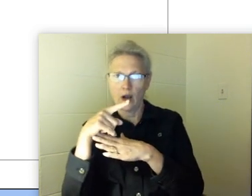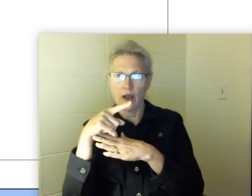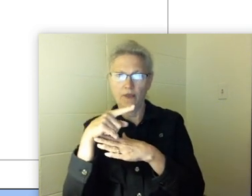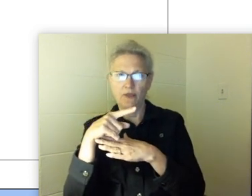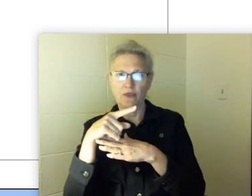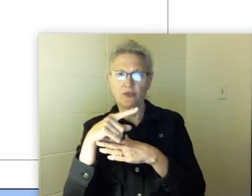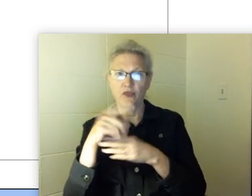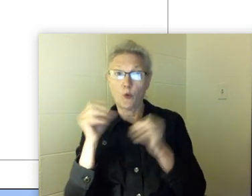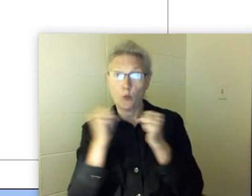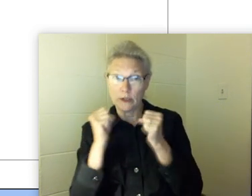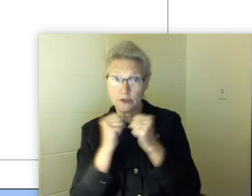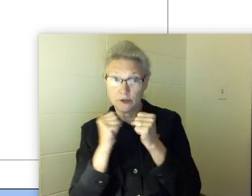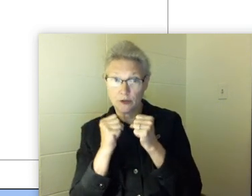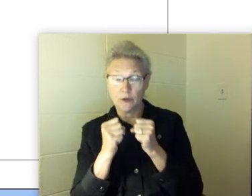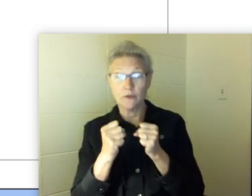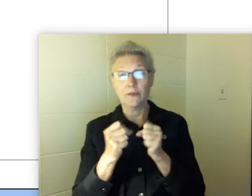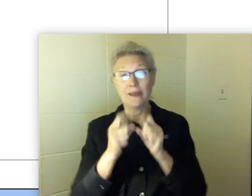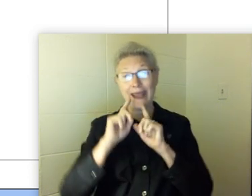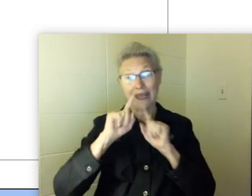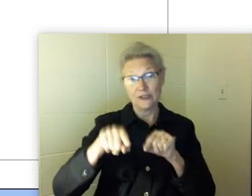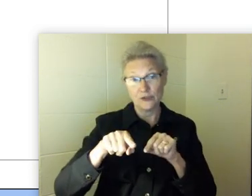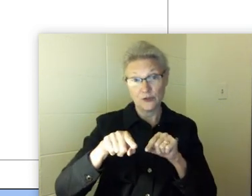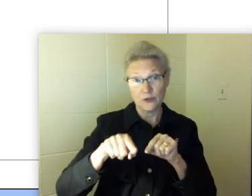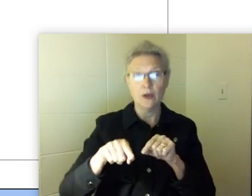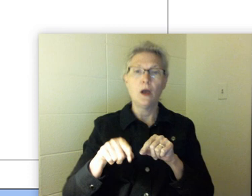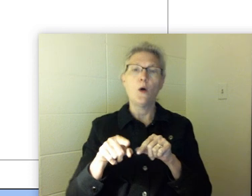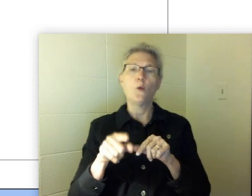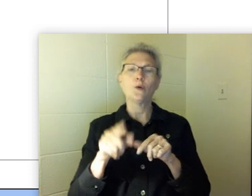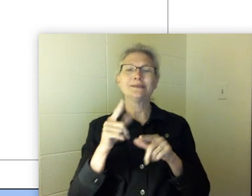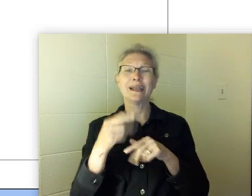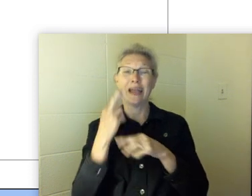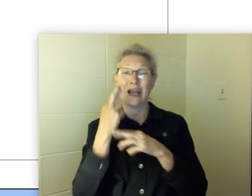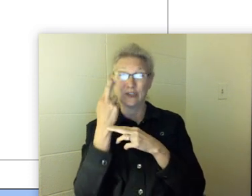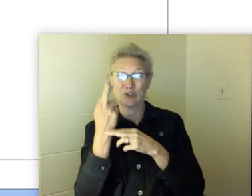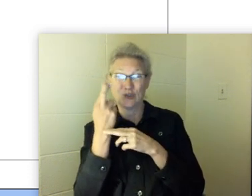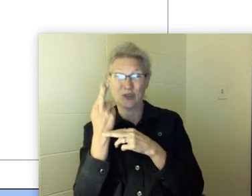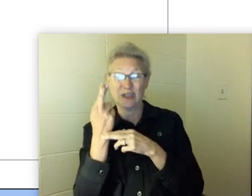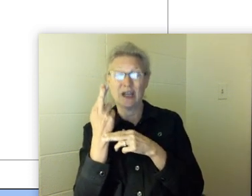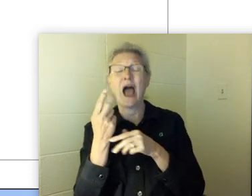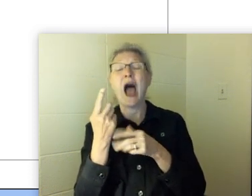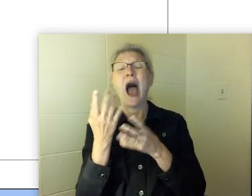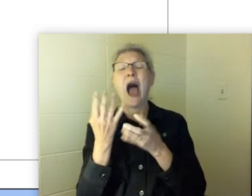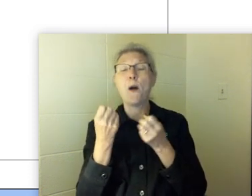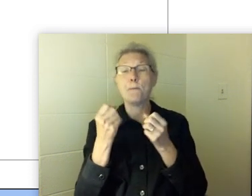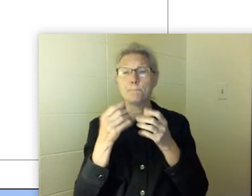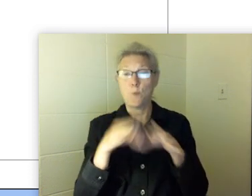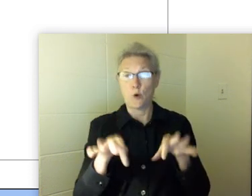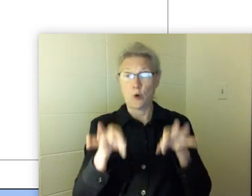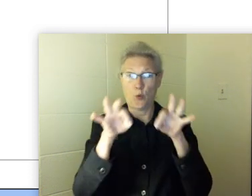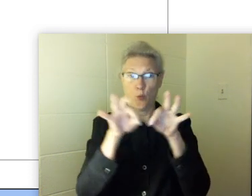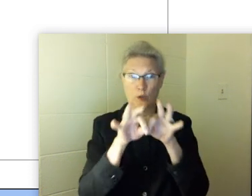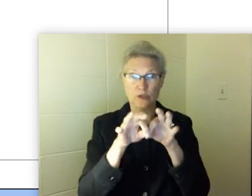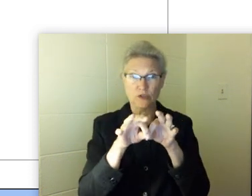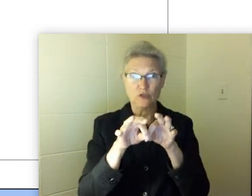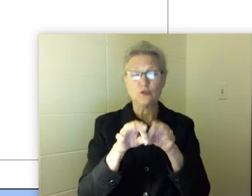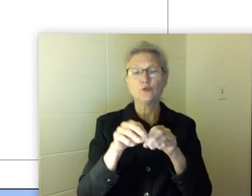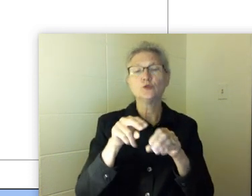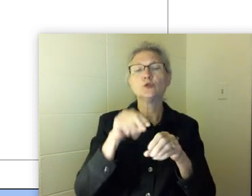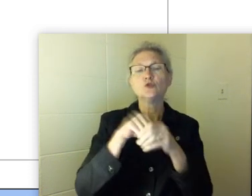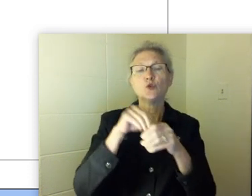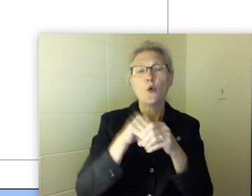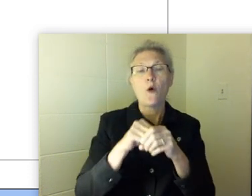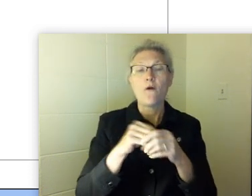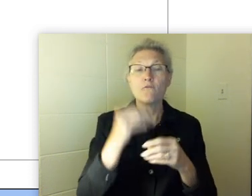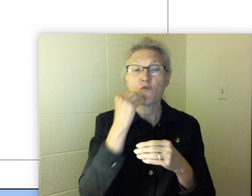the end, so the following year he helped store food. So before we begin thinking about how their story is going to be